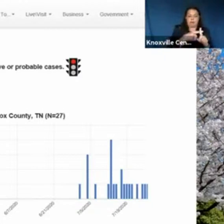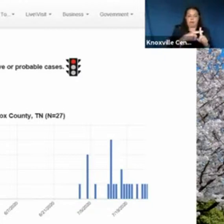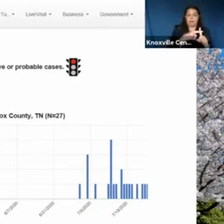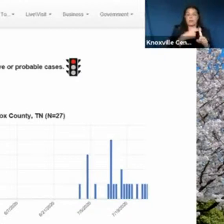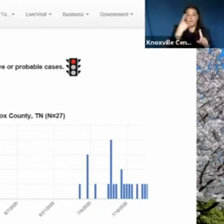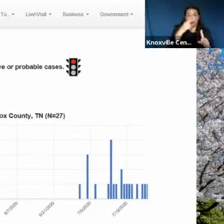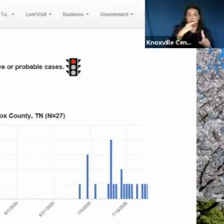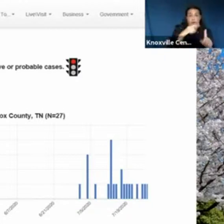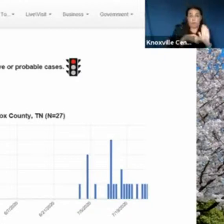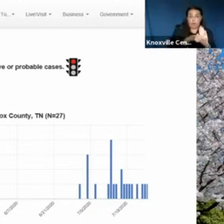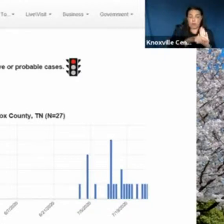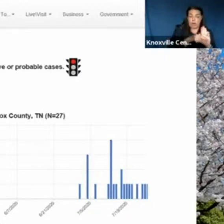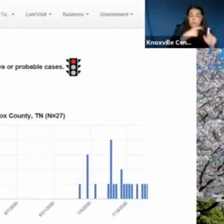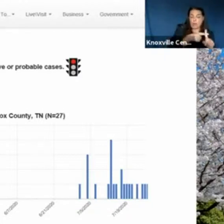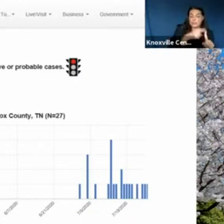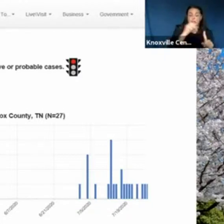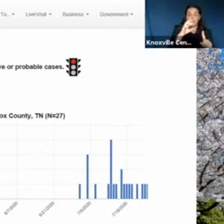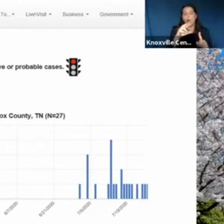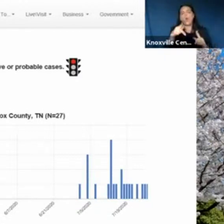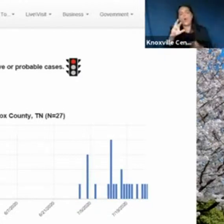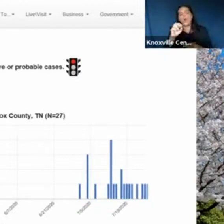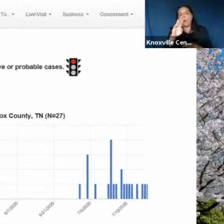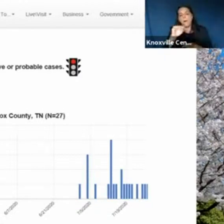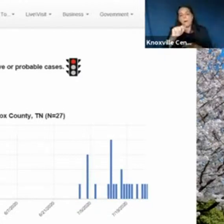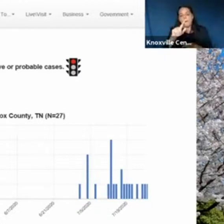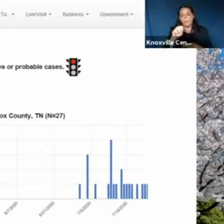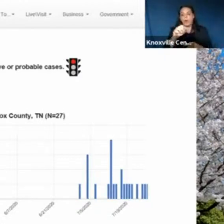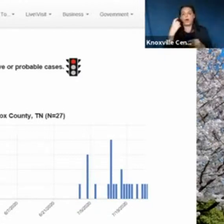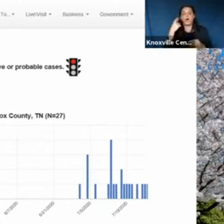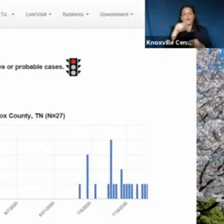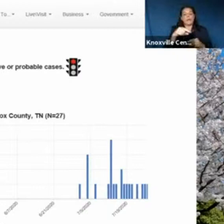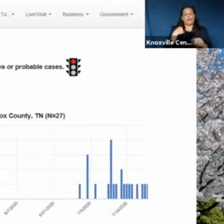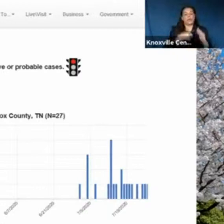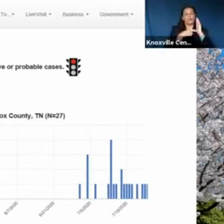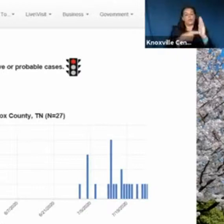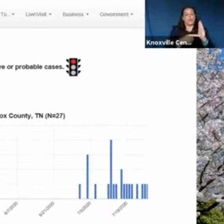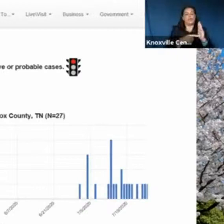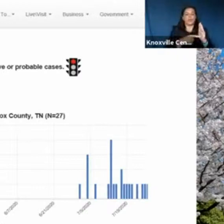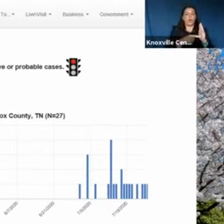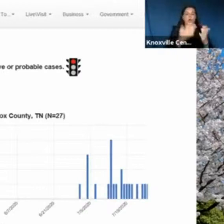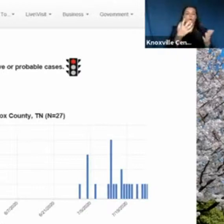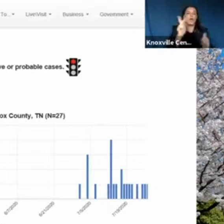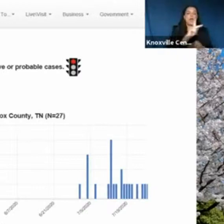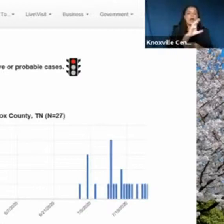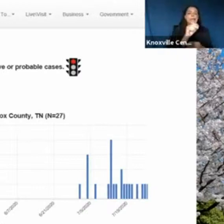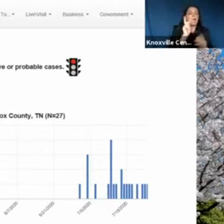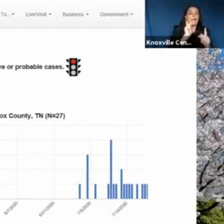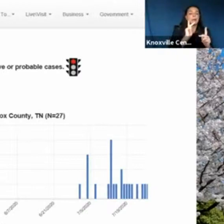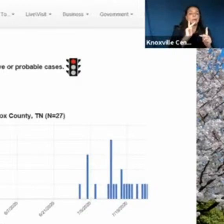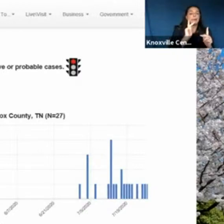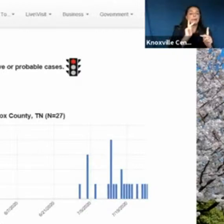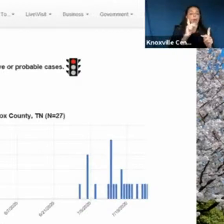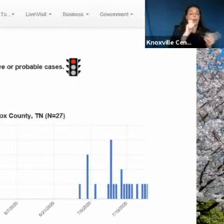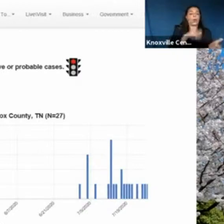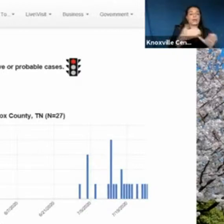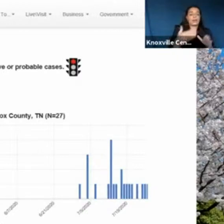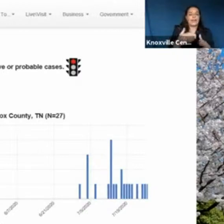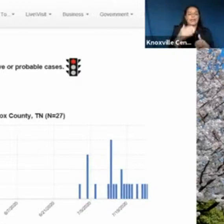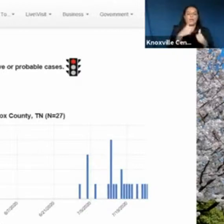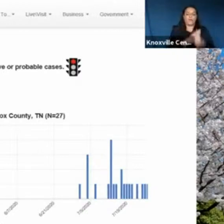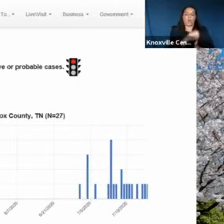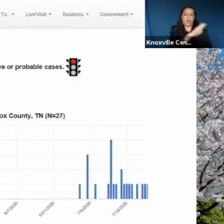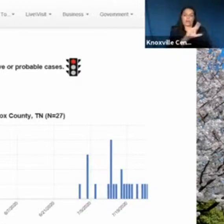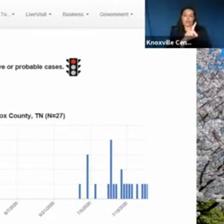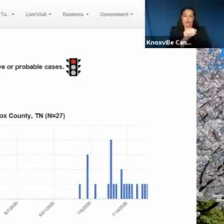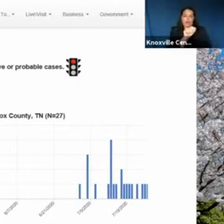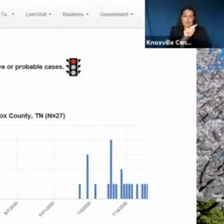For this benchmark, we use a graph that shows the reported deaths of Knox County residents by their date of death. This benchmark is